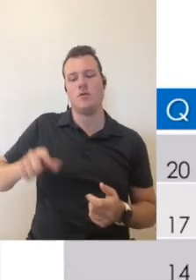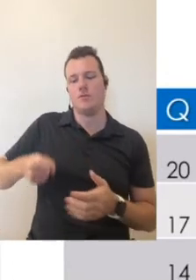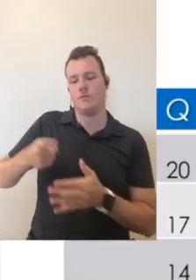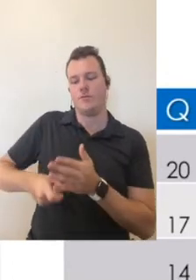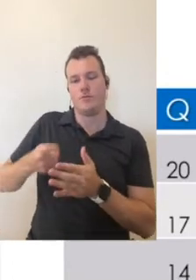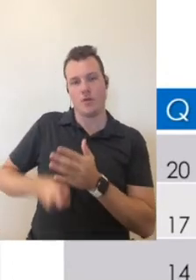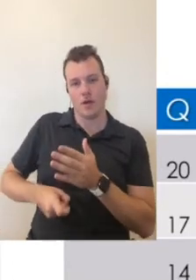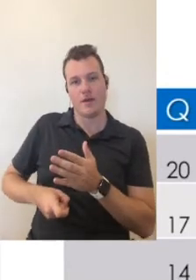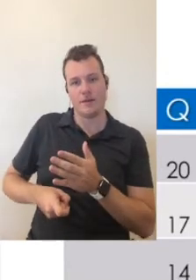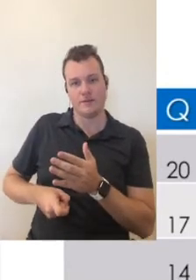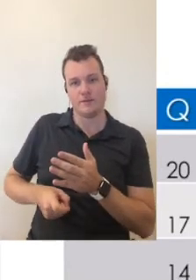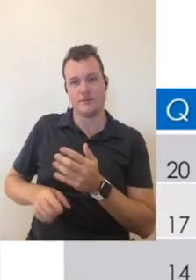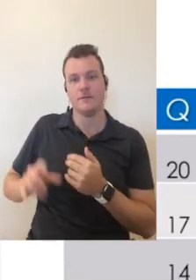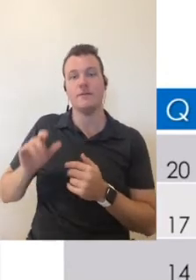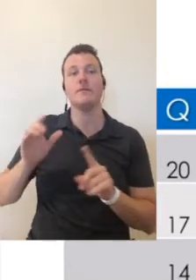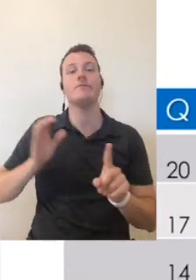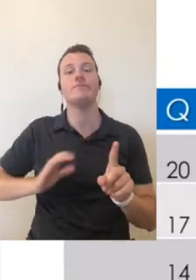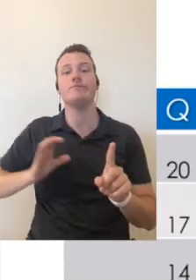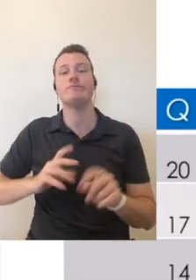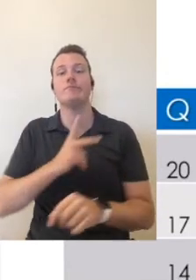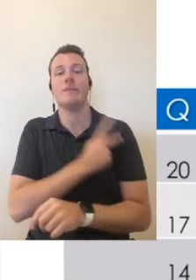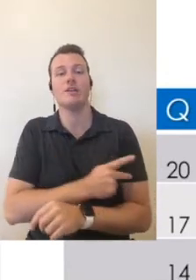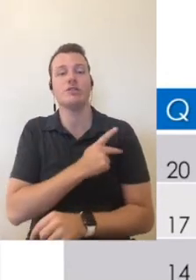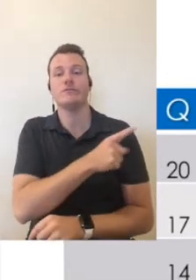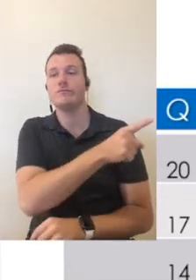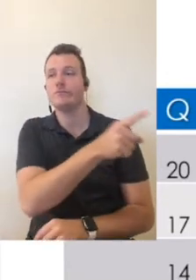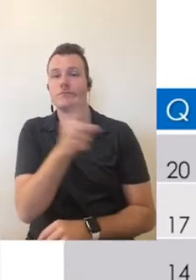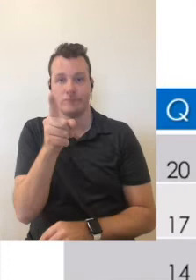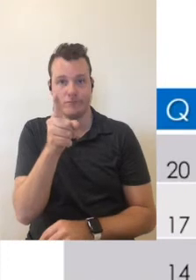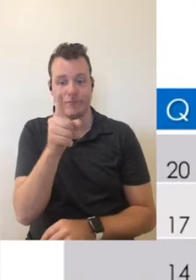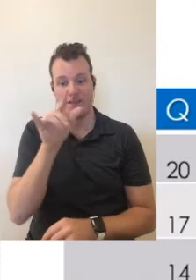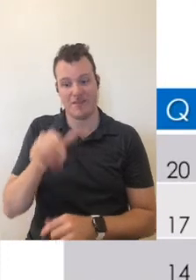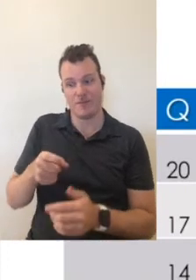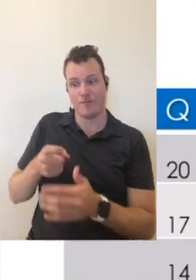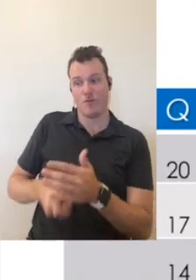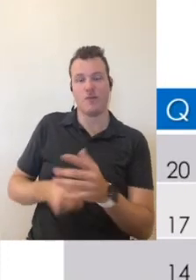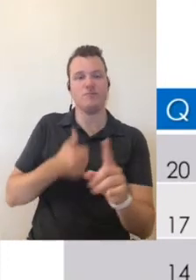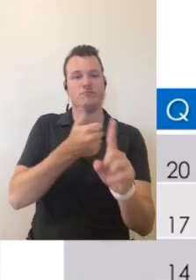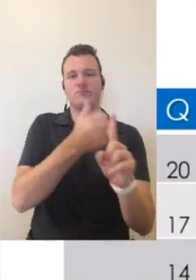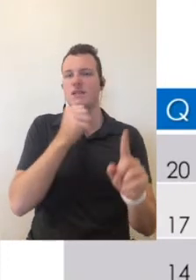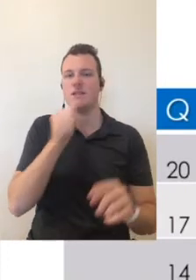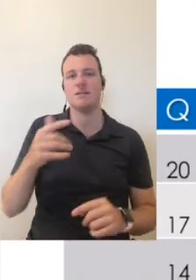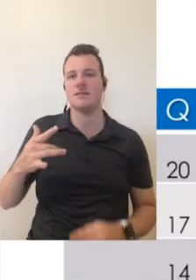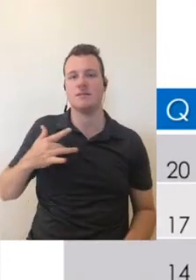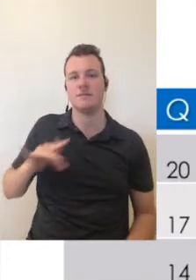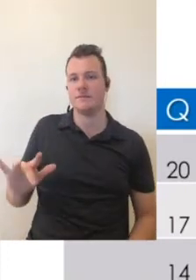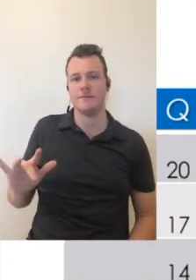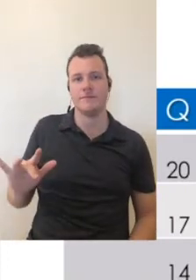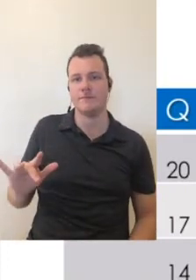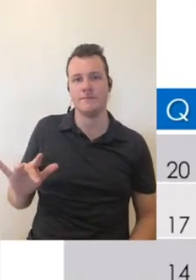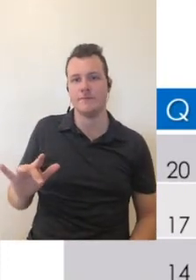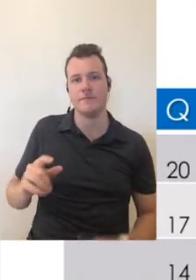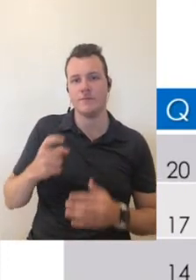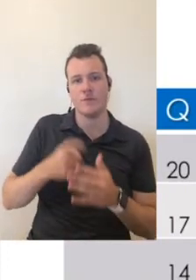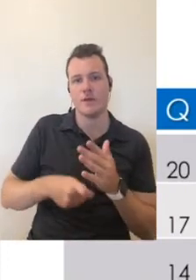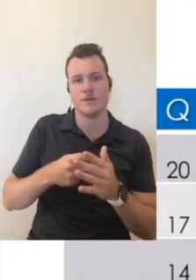that low price point, my consumers, my patients that are coming in, are price